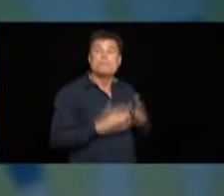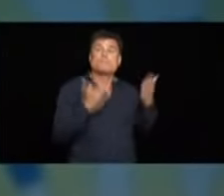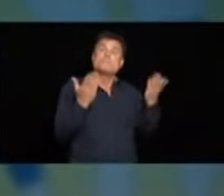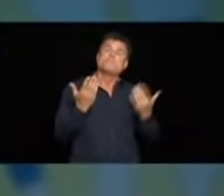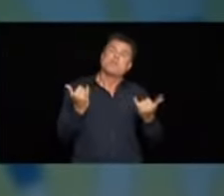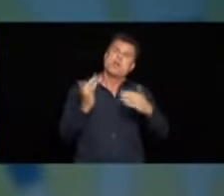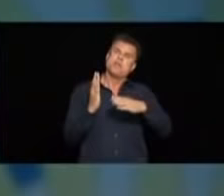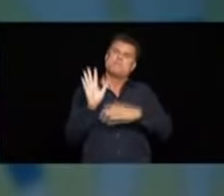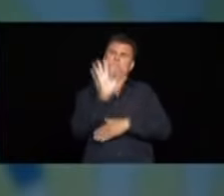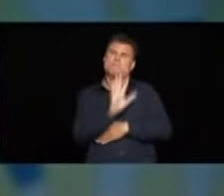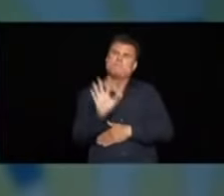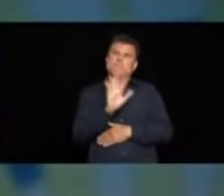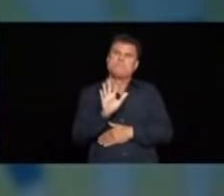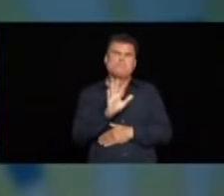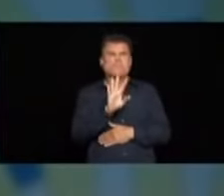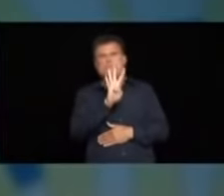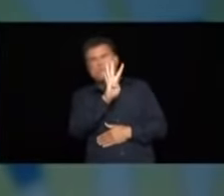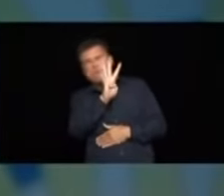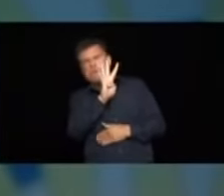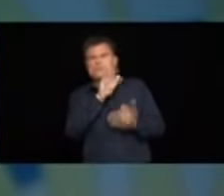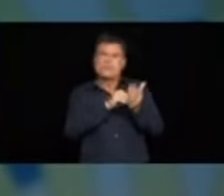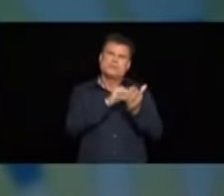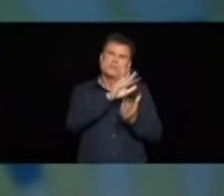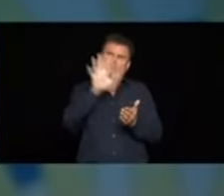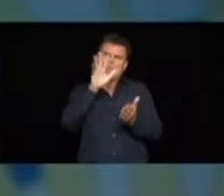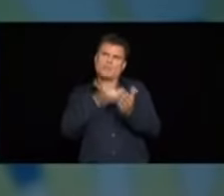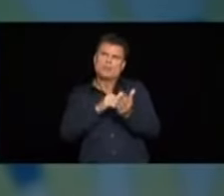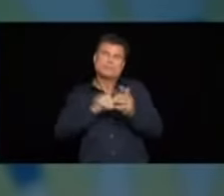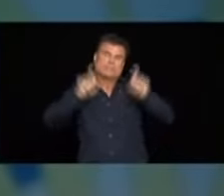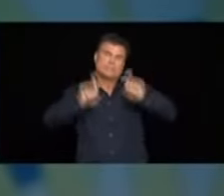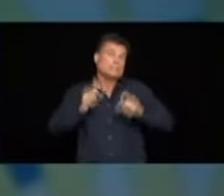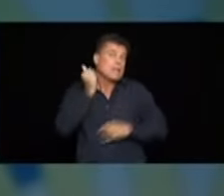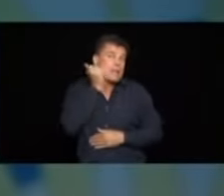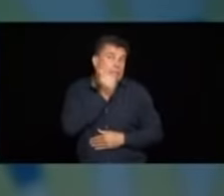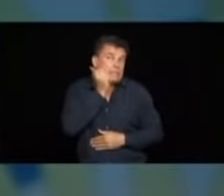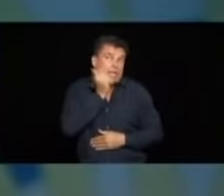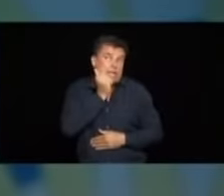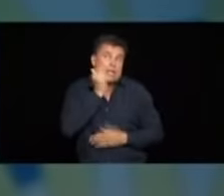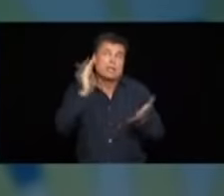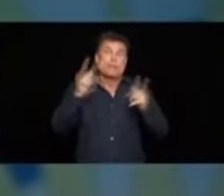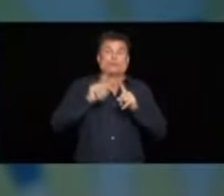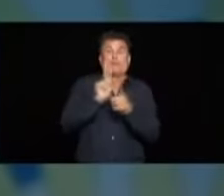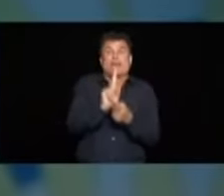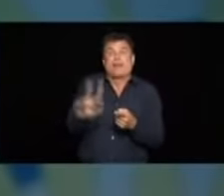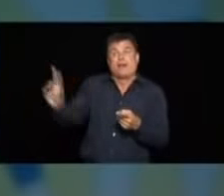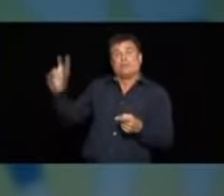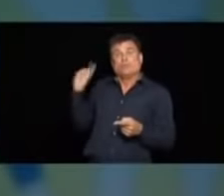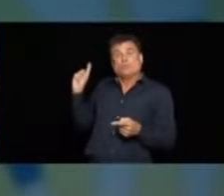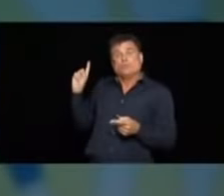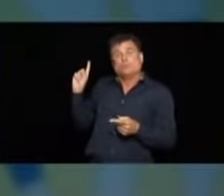previously. And we're now doing about 4,000 to 5,000 tests a day, which is up about 10% from last